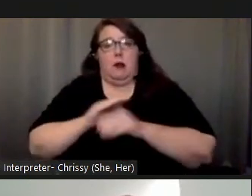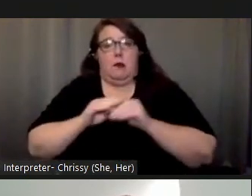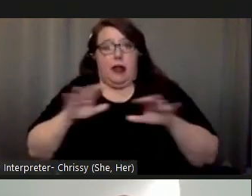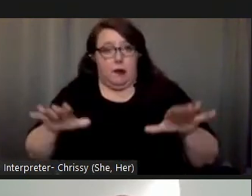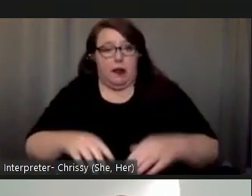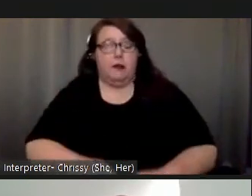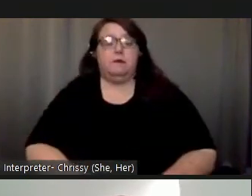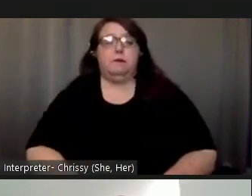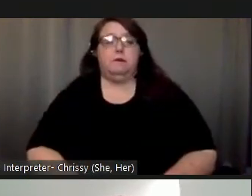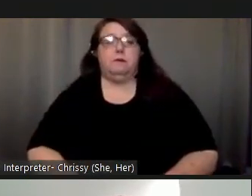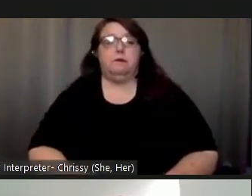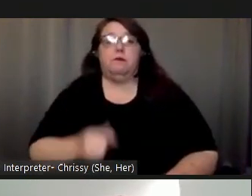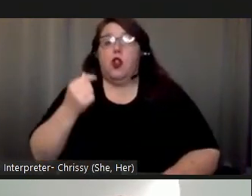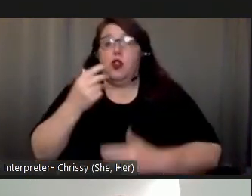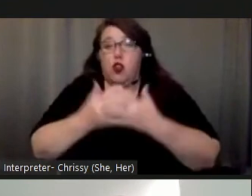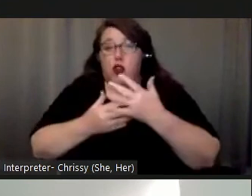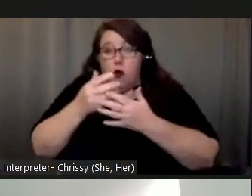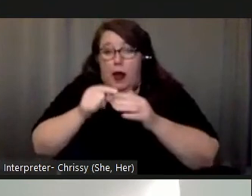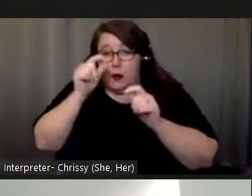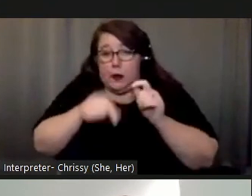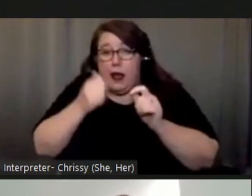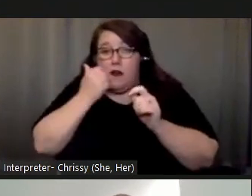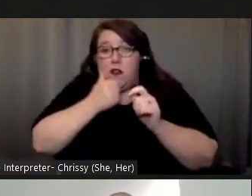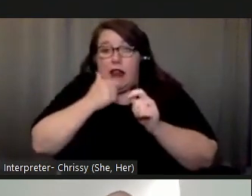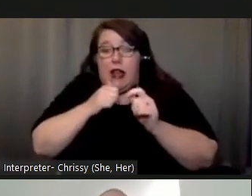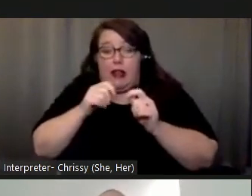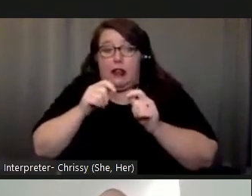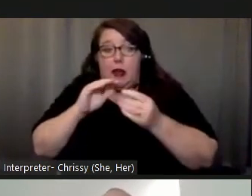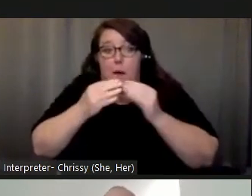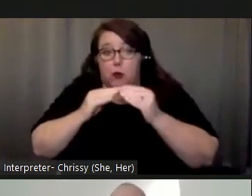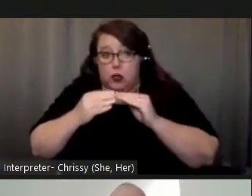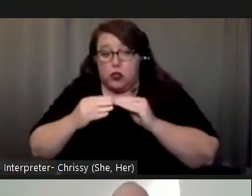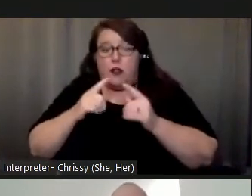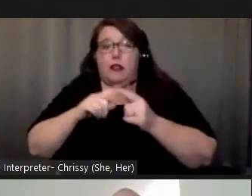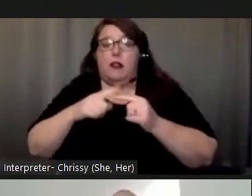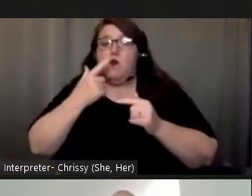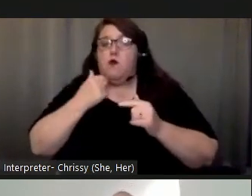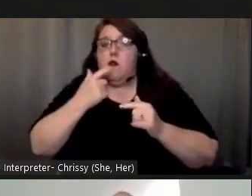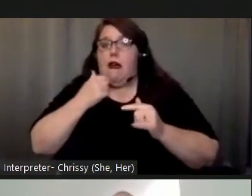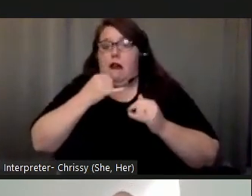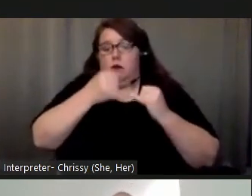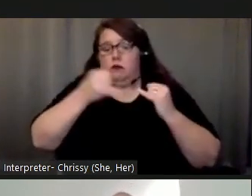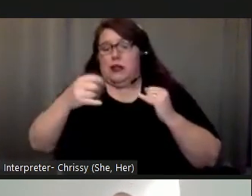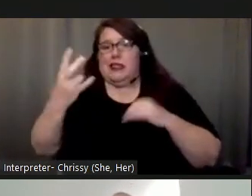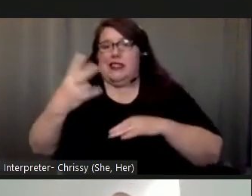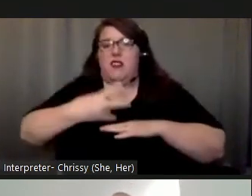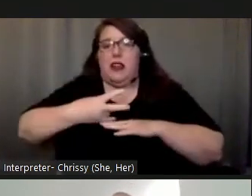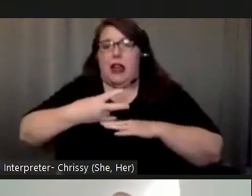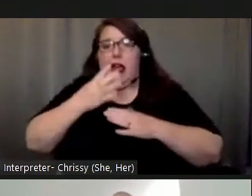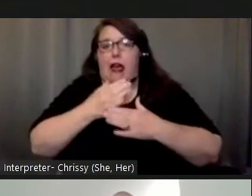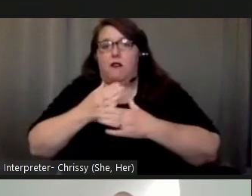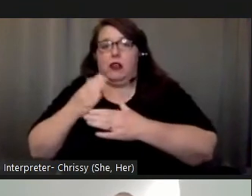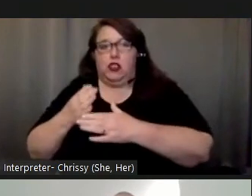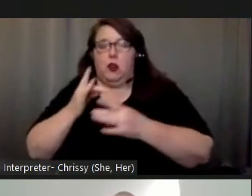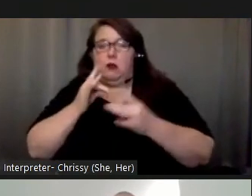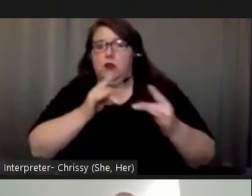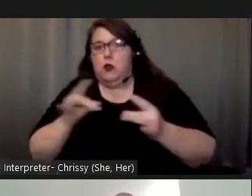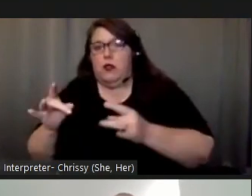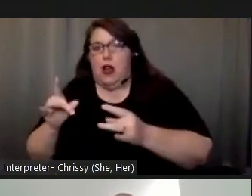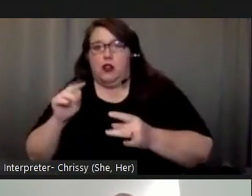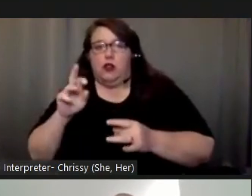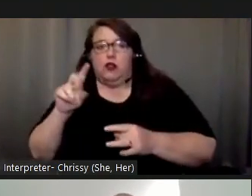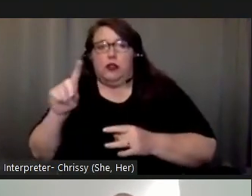gray bars show you those daily values, and then the red line is showing you our 7-day moving average to help smooth out the trend and help us see a little bit